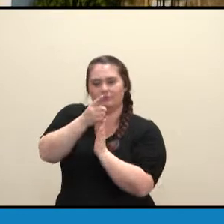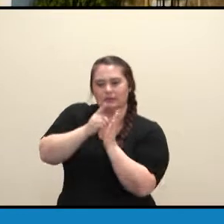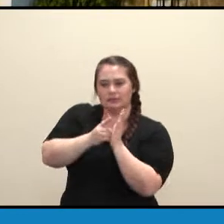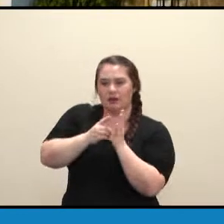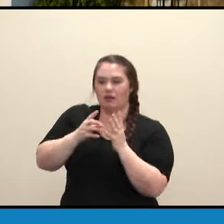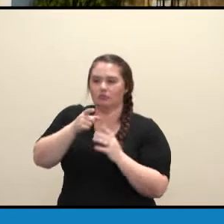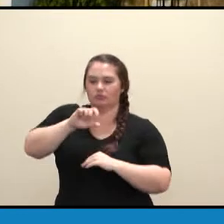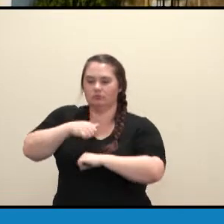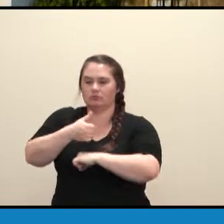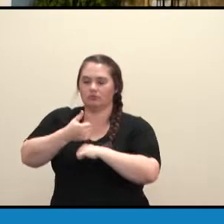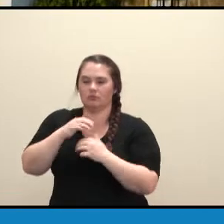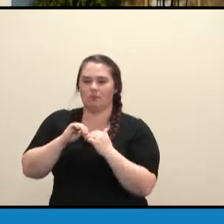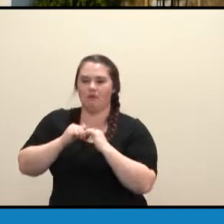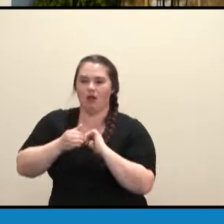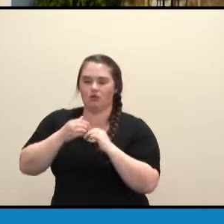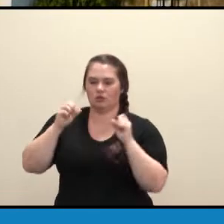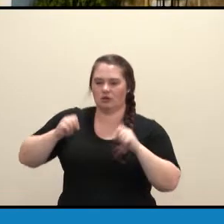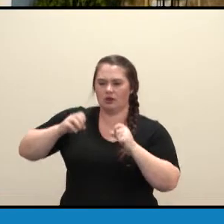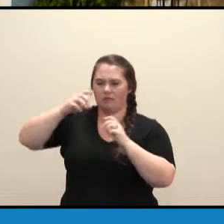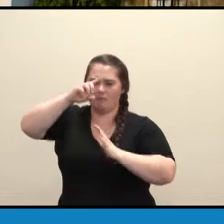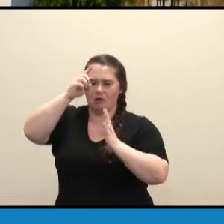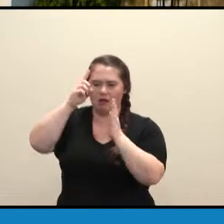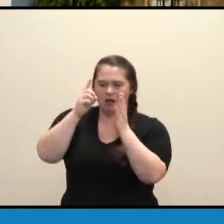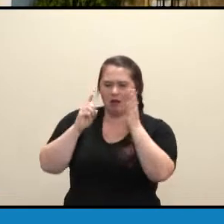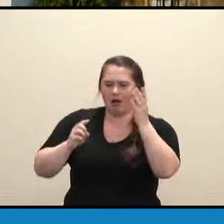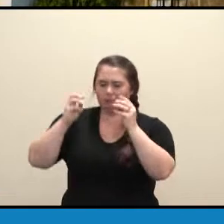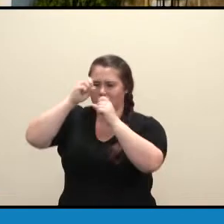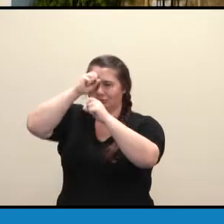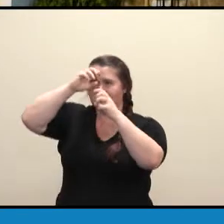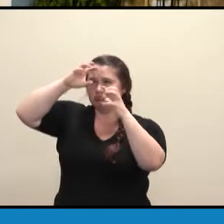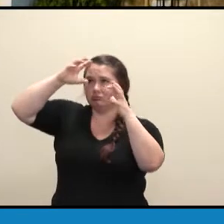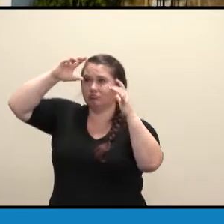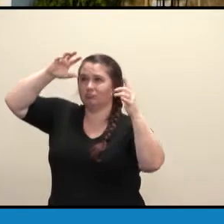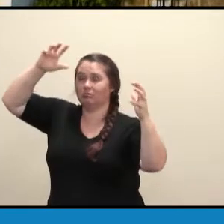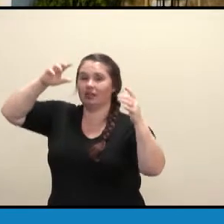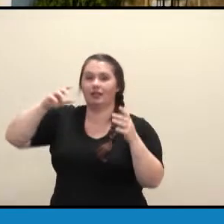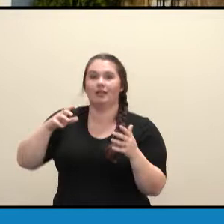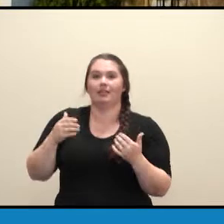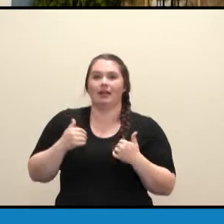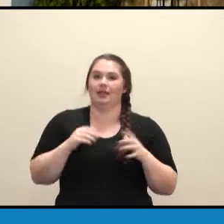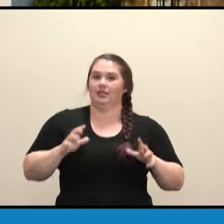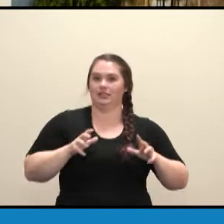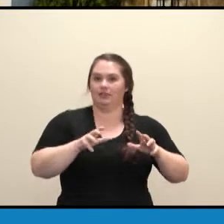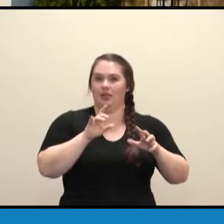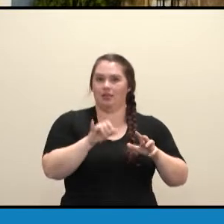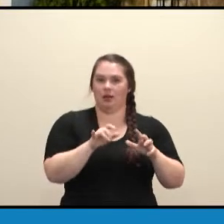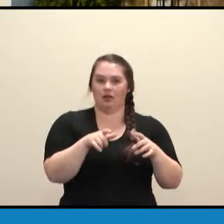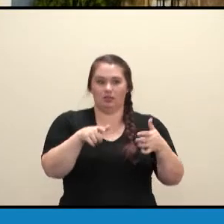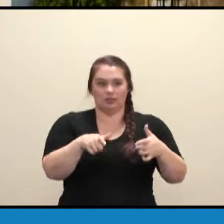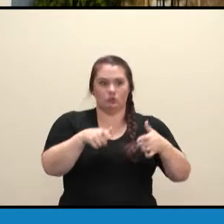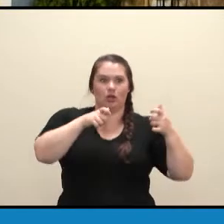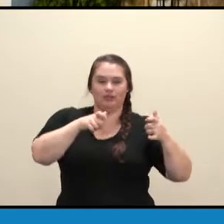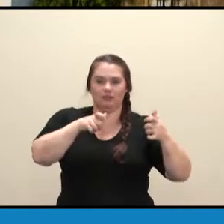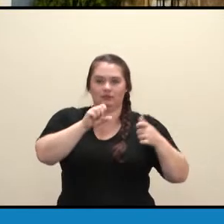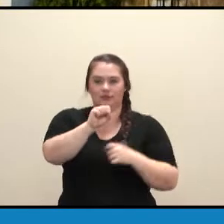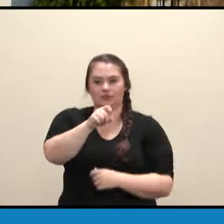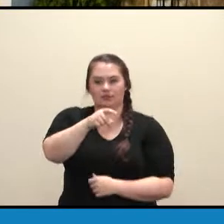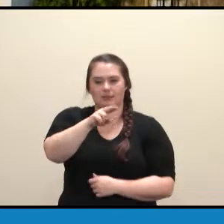thinking, and then they engaged in a design sprint activity that was focused